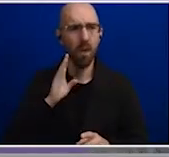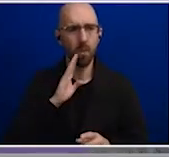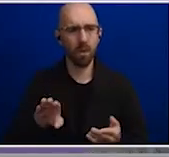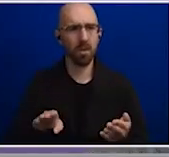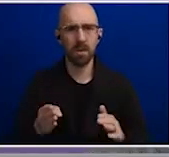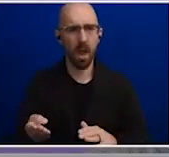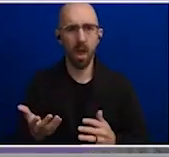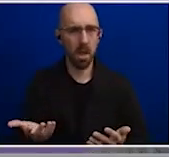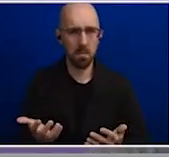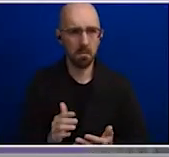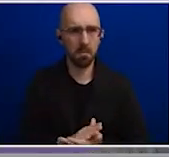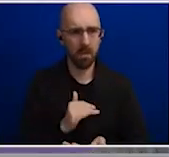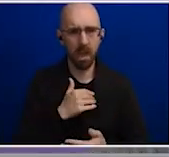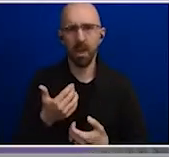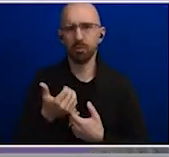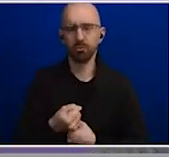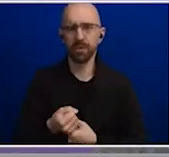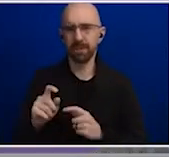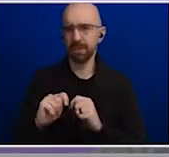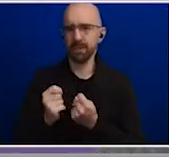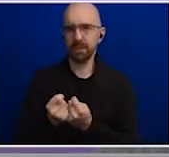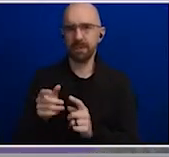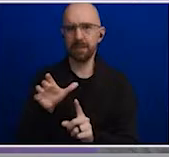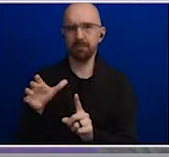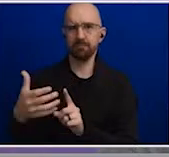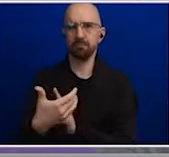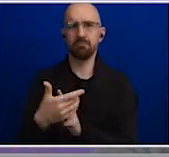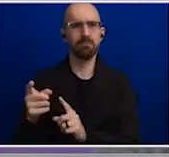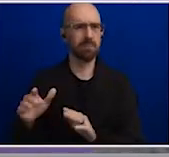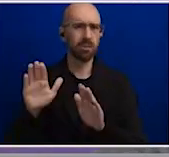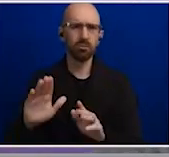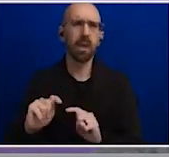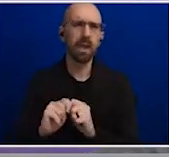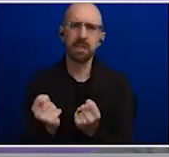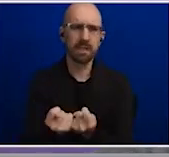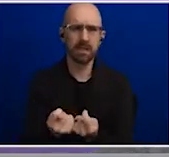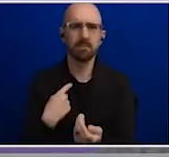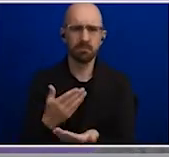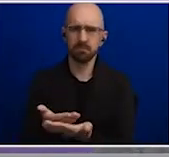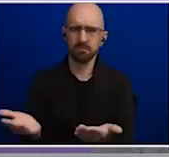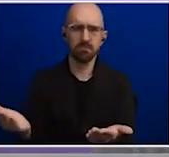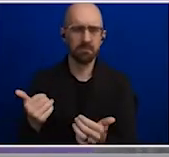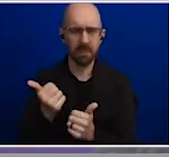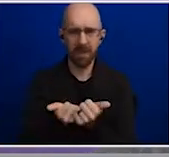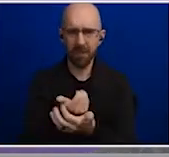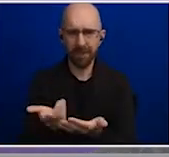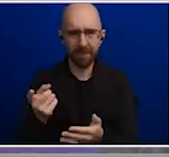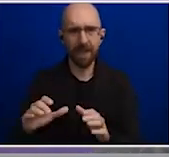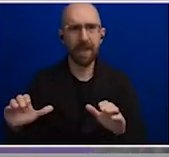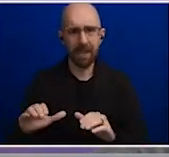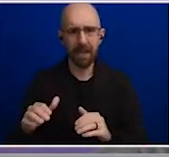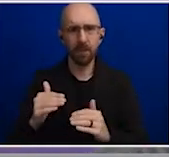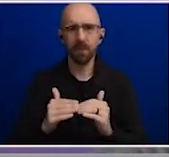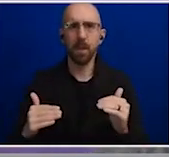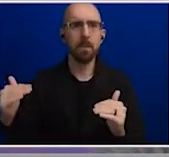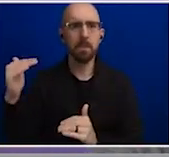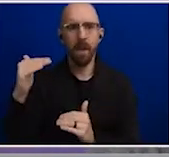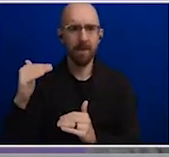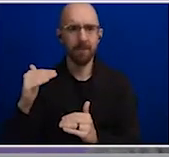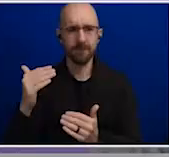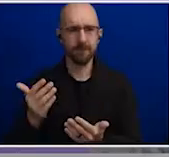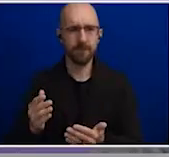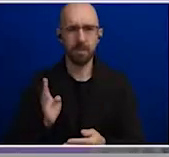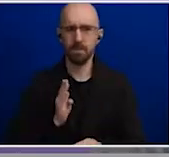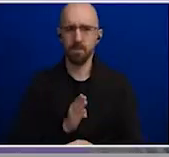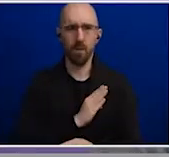I trusted this team, and they're a great team. They're just, everything they did was above board. They